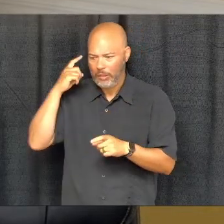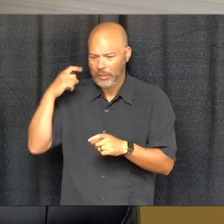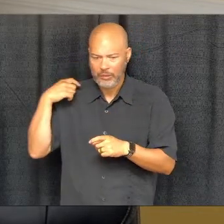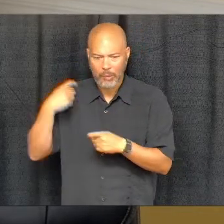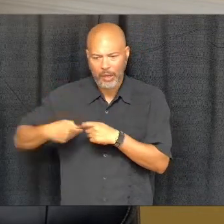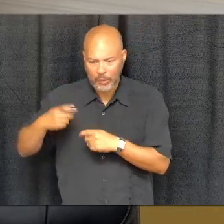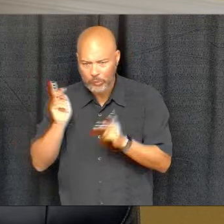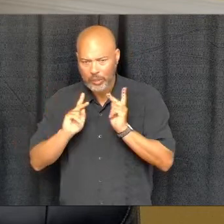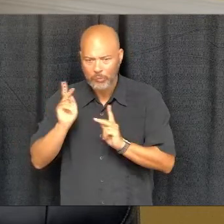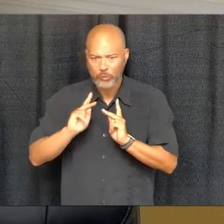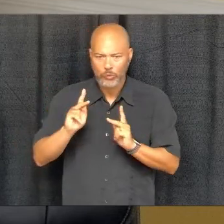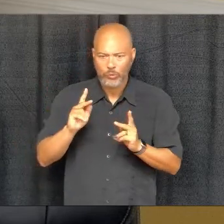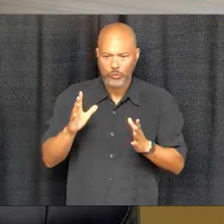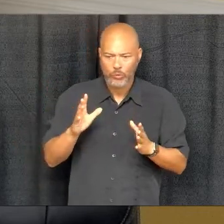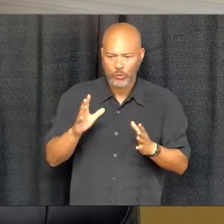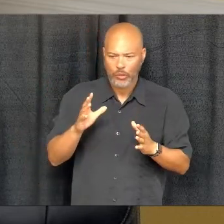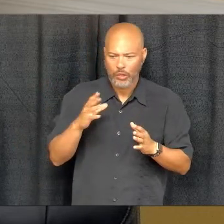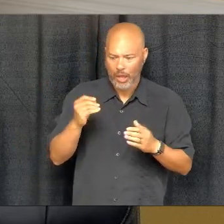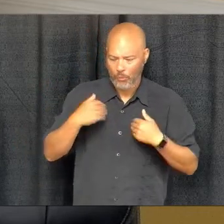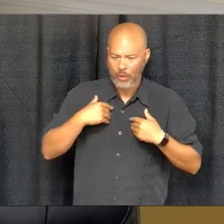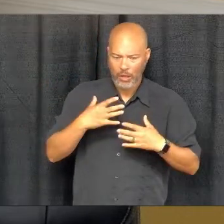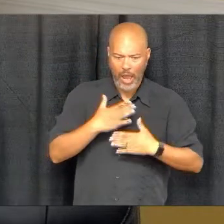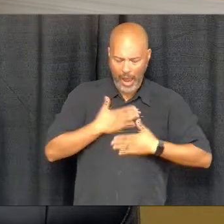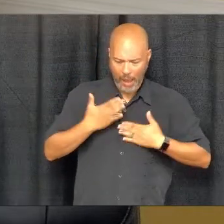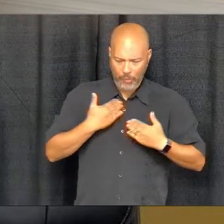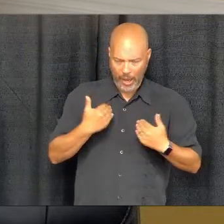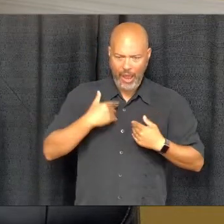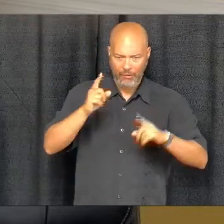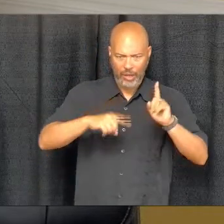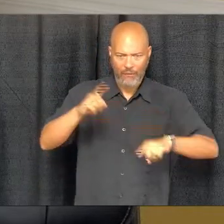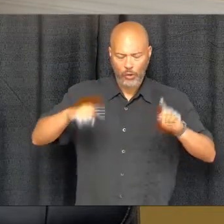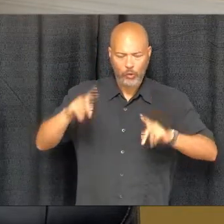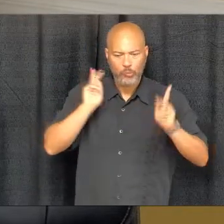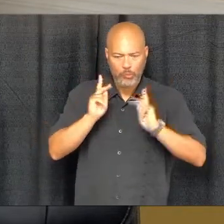And we are so happy to have a diverse neighborhood.